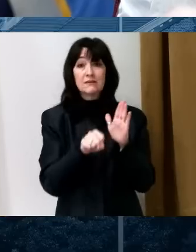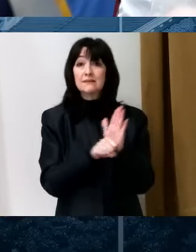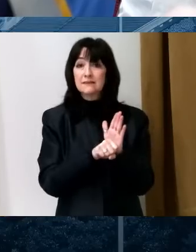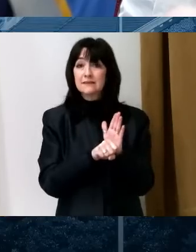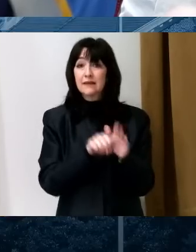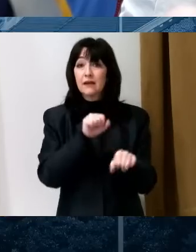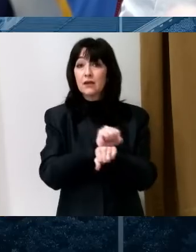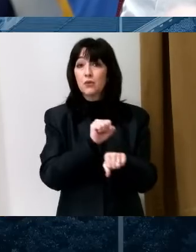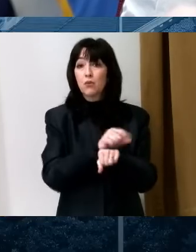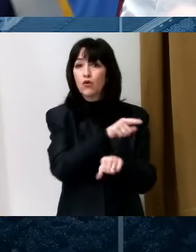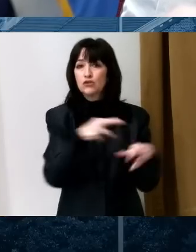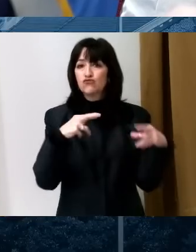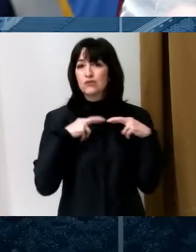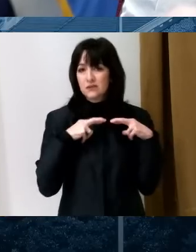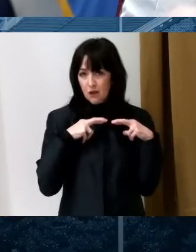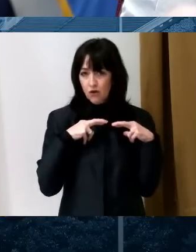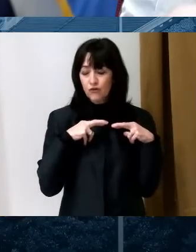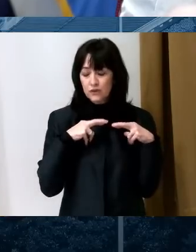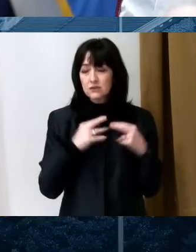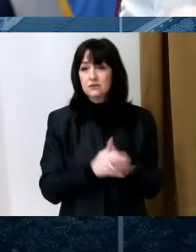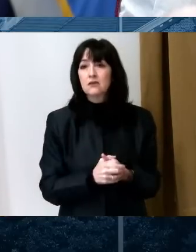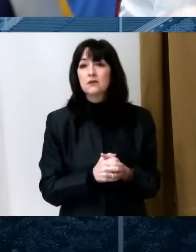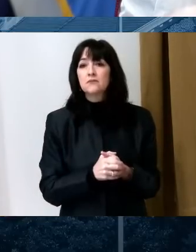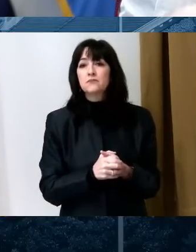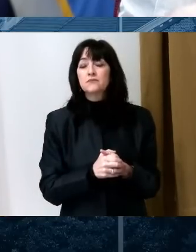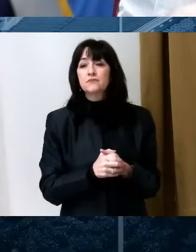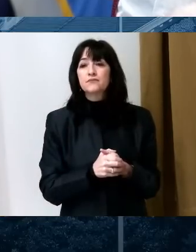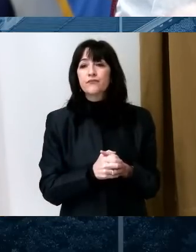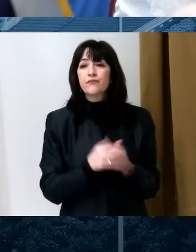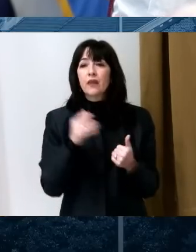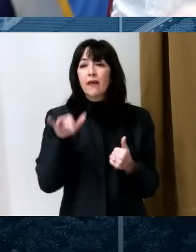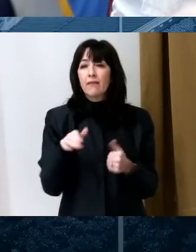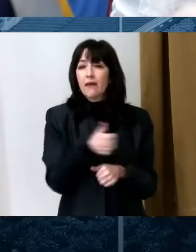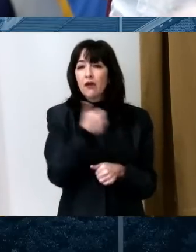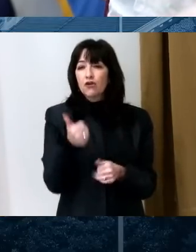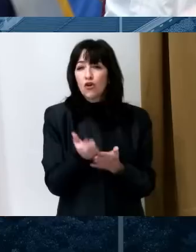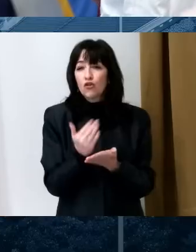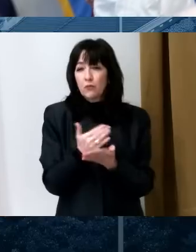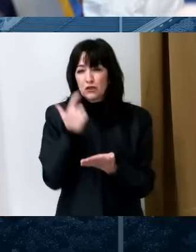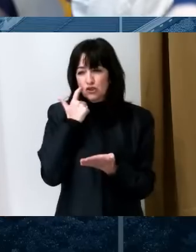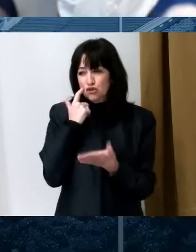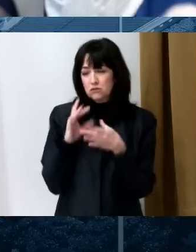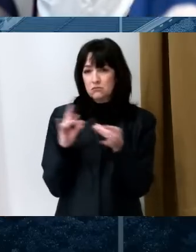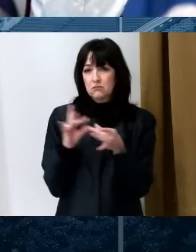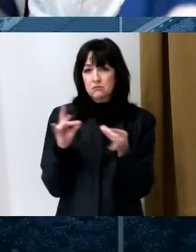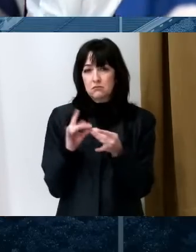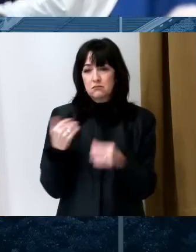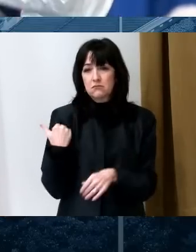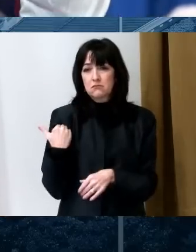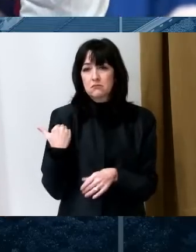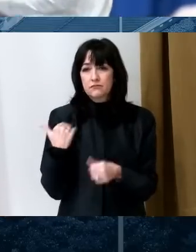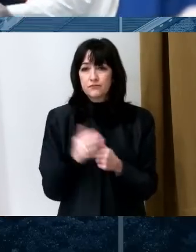our Budget Stabilization Act that we just talked about a minute ago. In terms of priorities, strengthening our economy, we